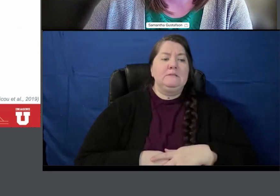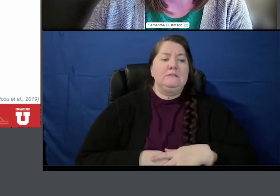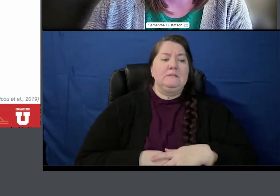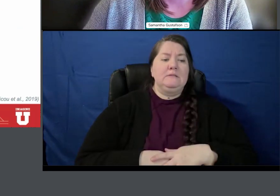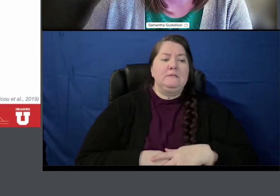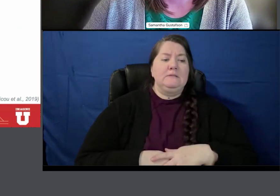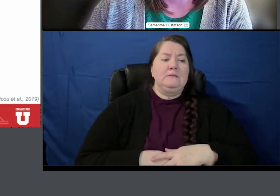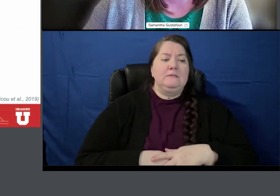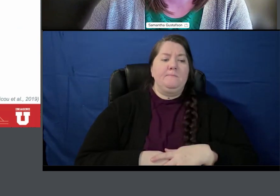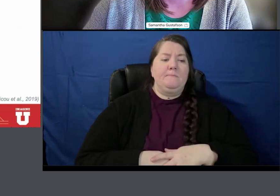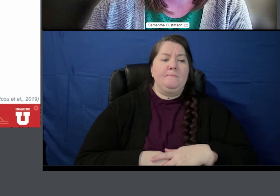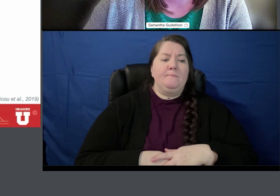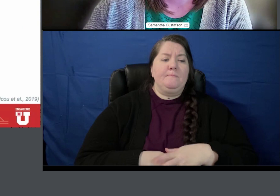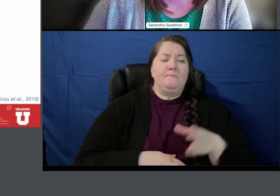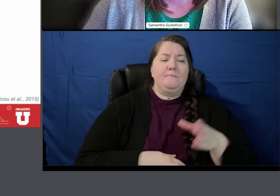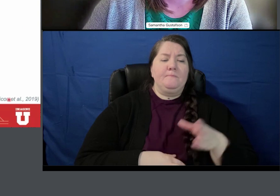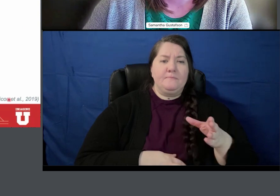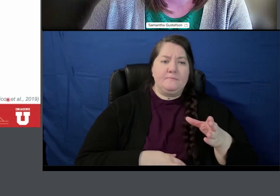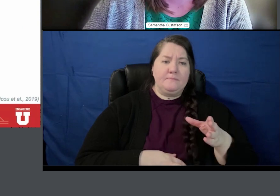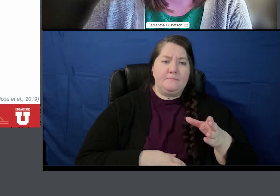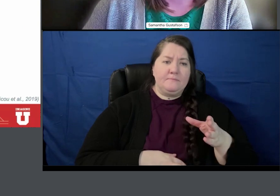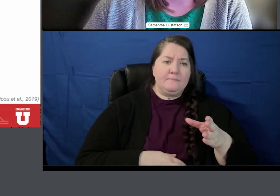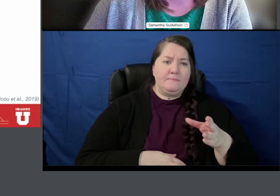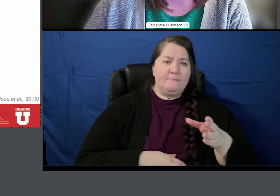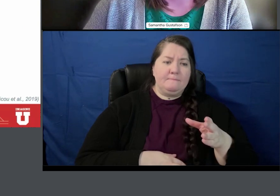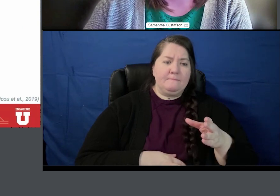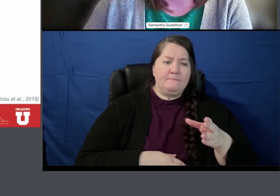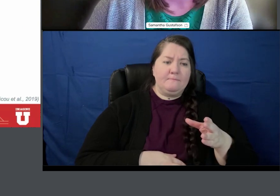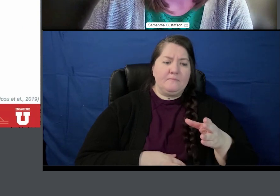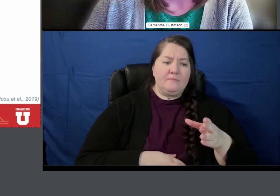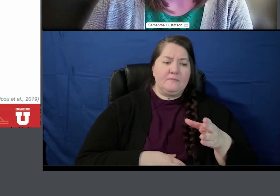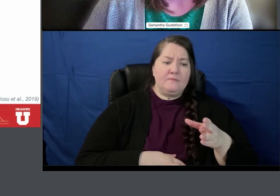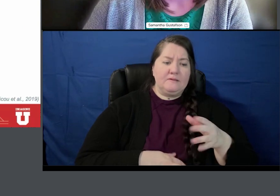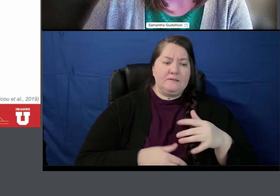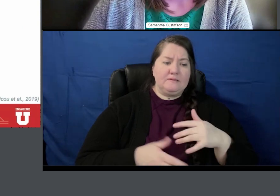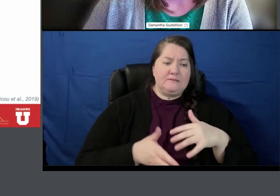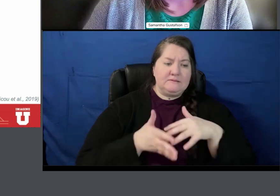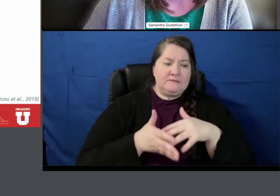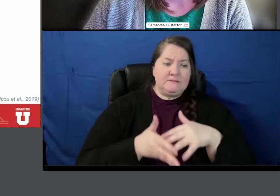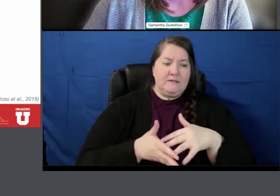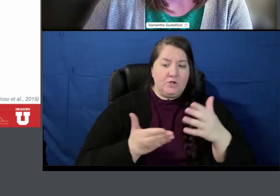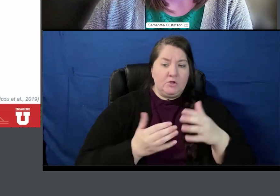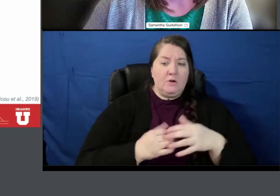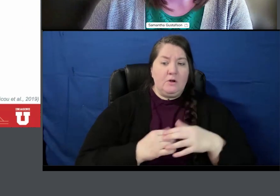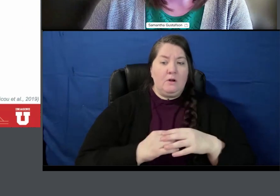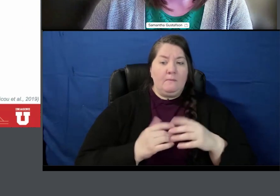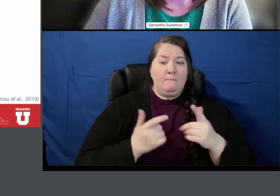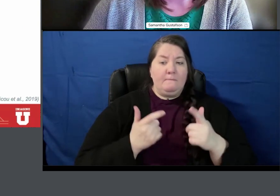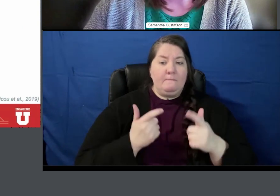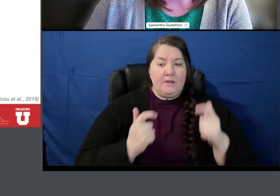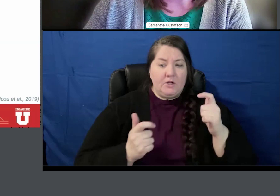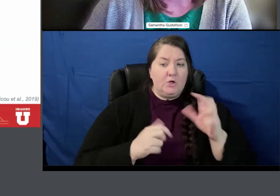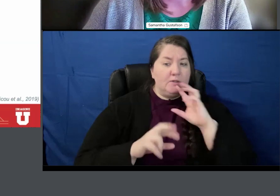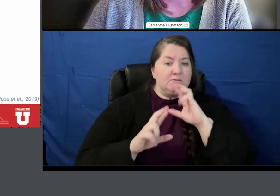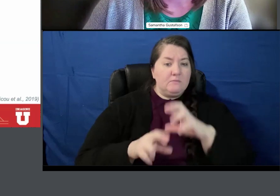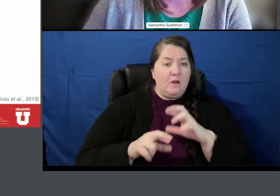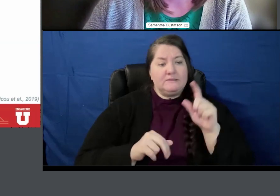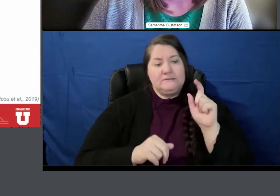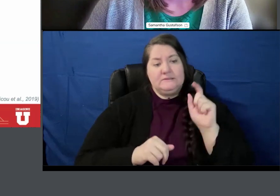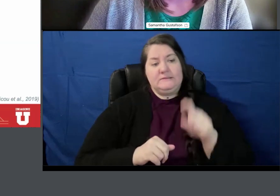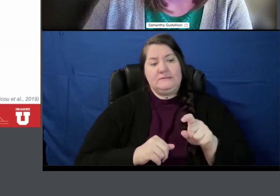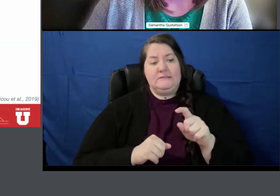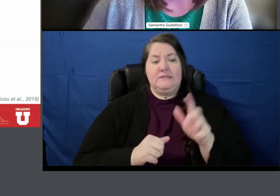this is an image from this PACU study here. So greater response times mean more listening